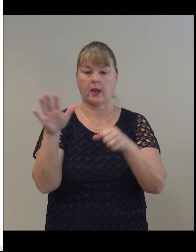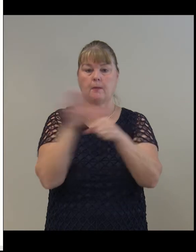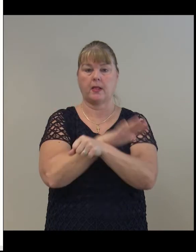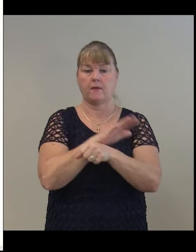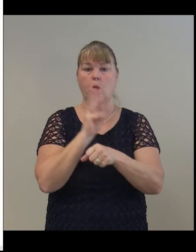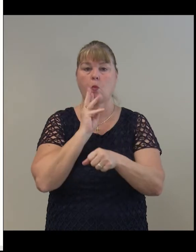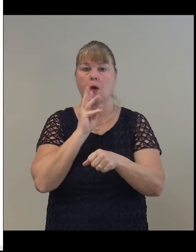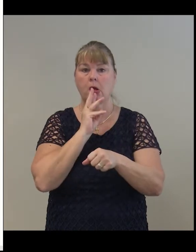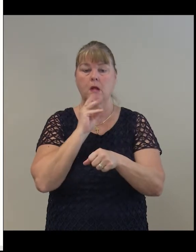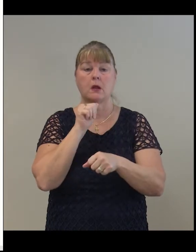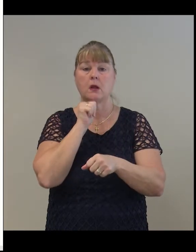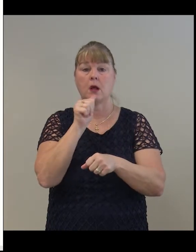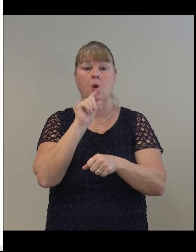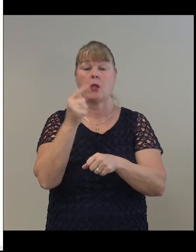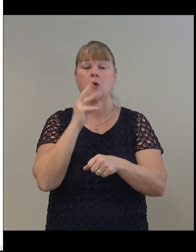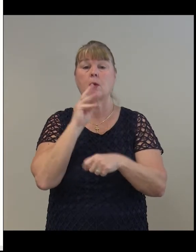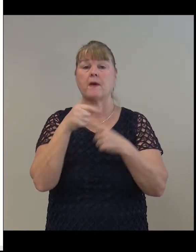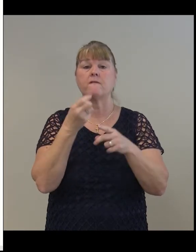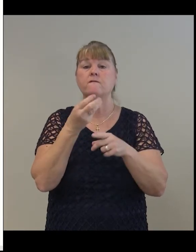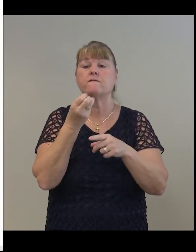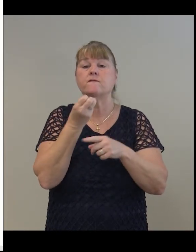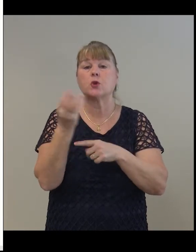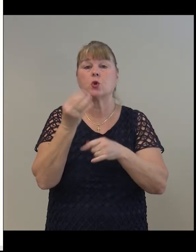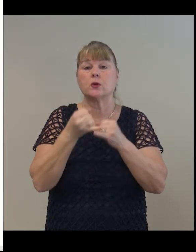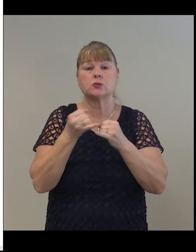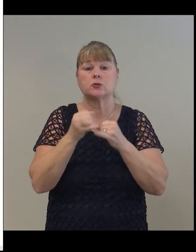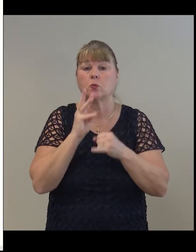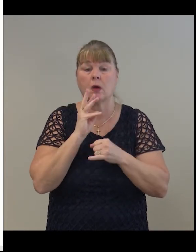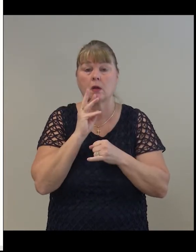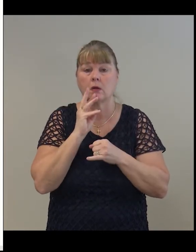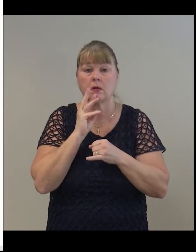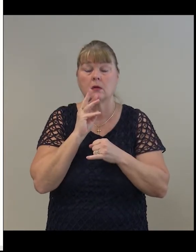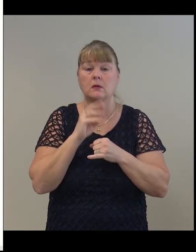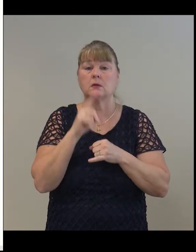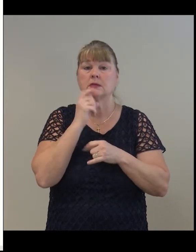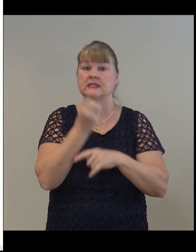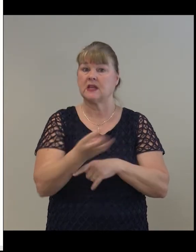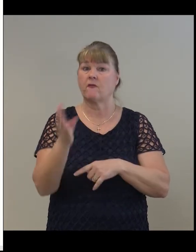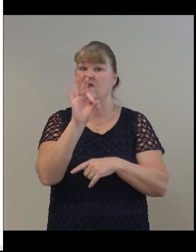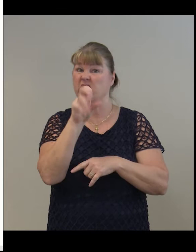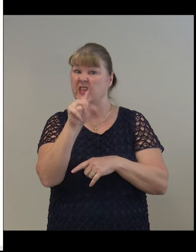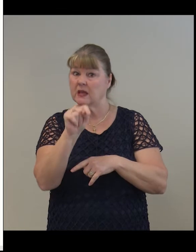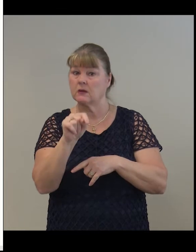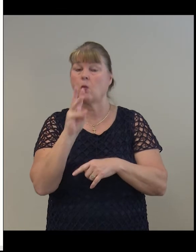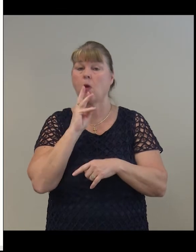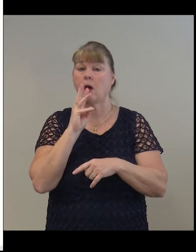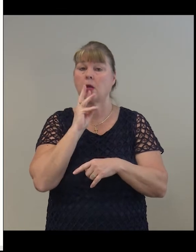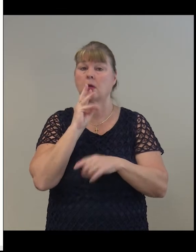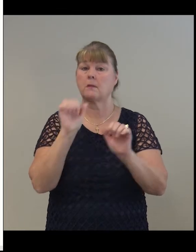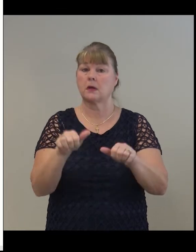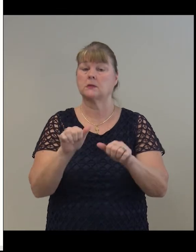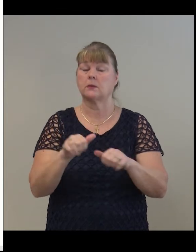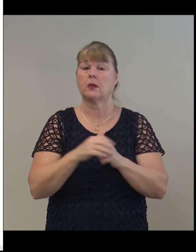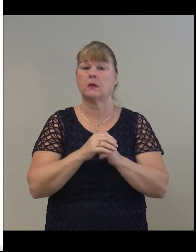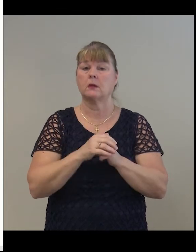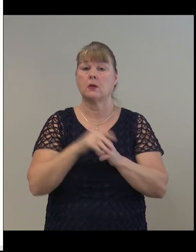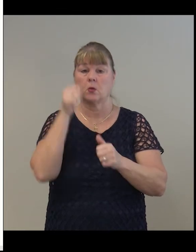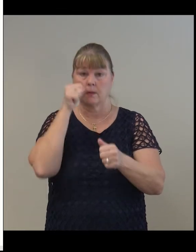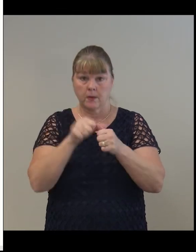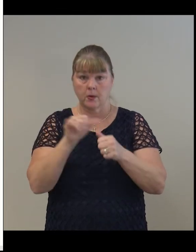not talking about just a few inches of water either. We're talking about several feet of water possible. Now, keep in mind,